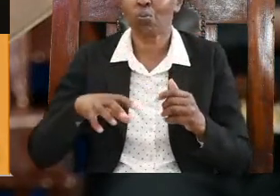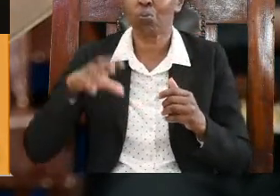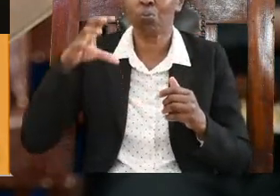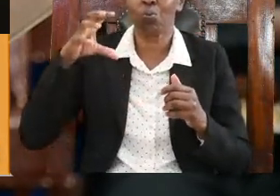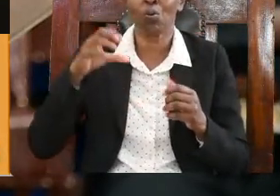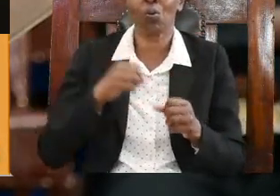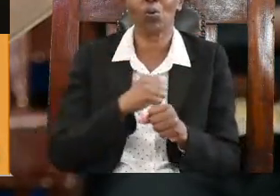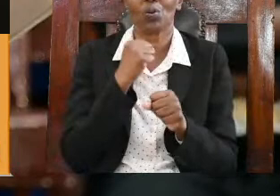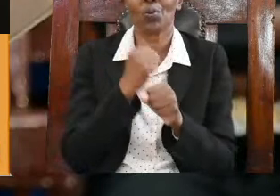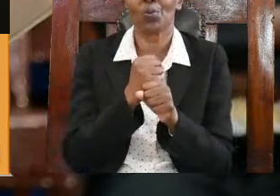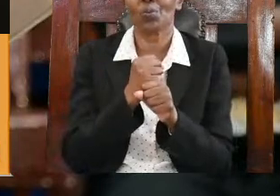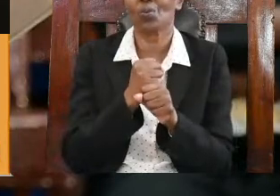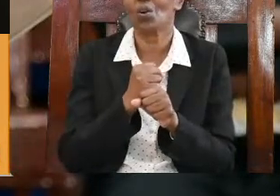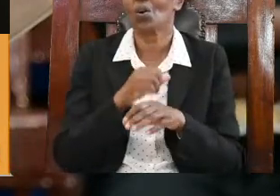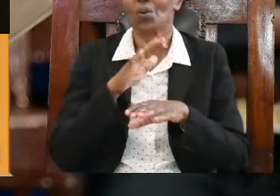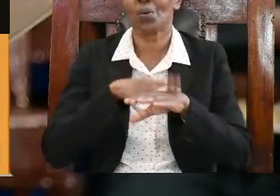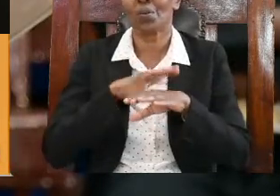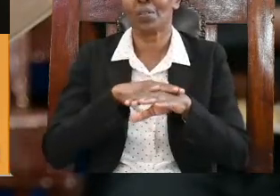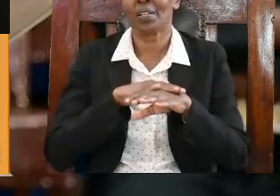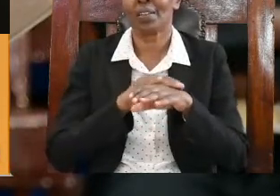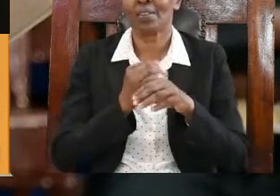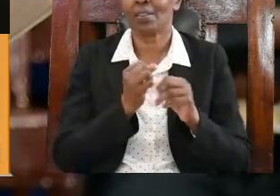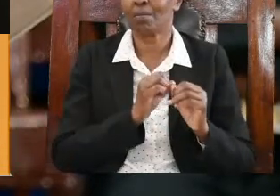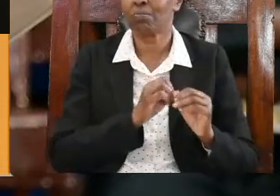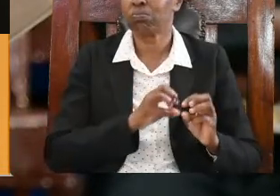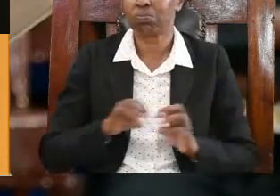they push you to the corner.